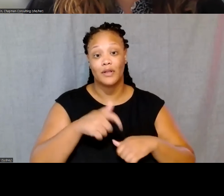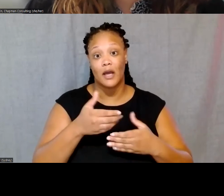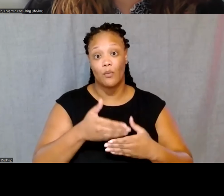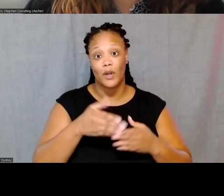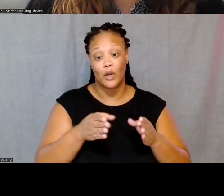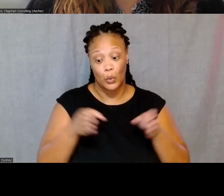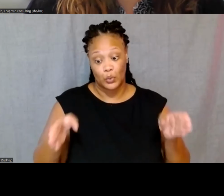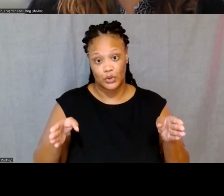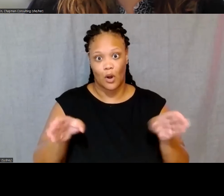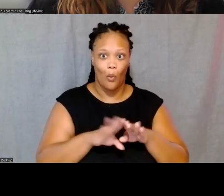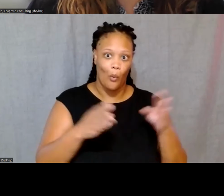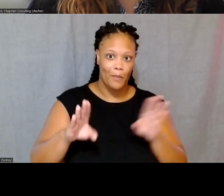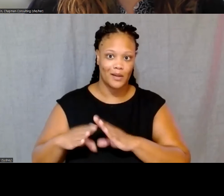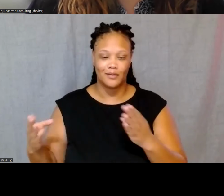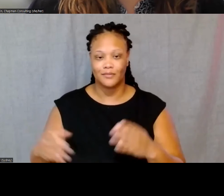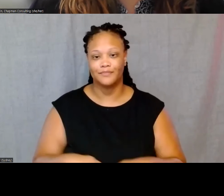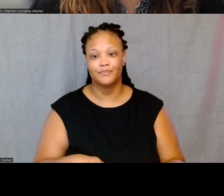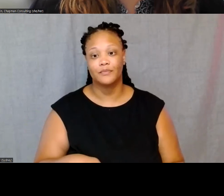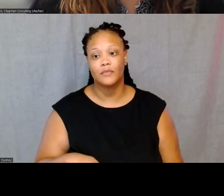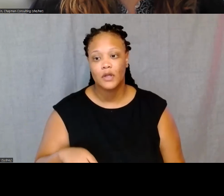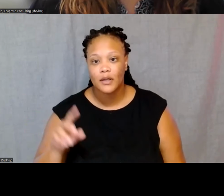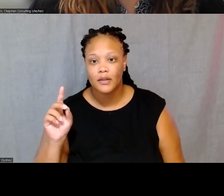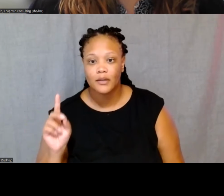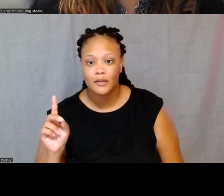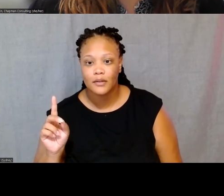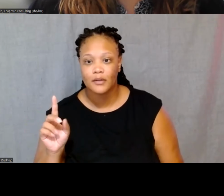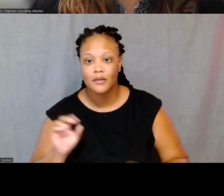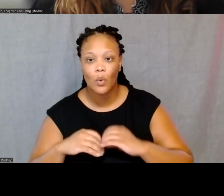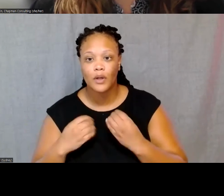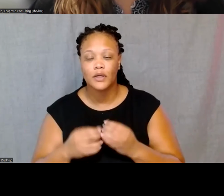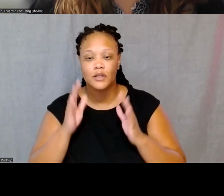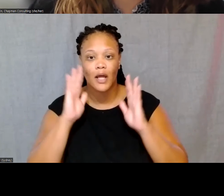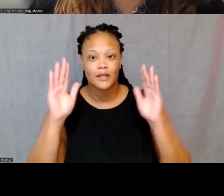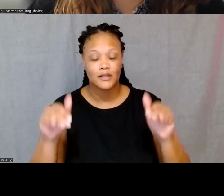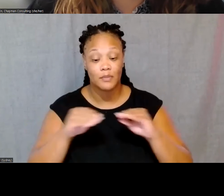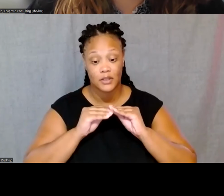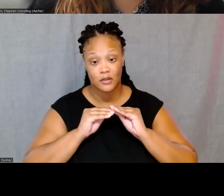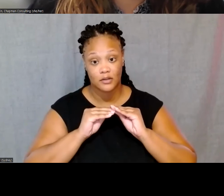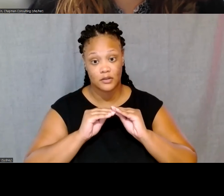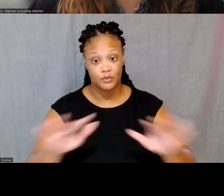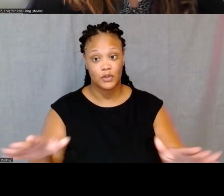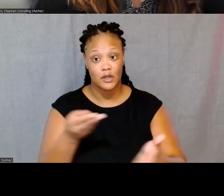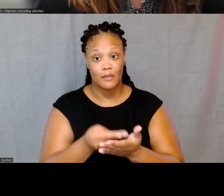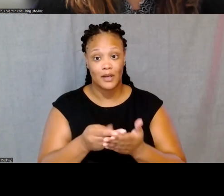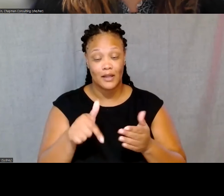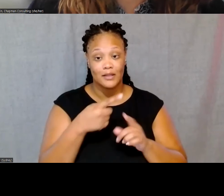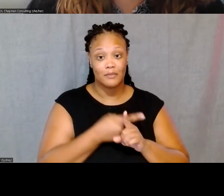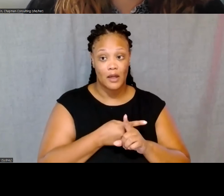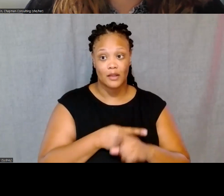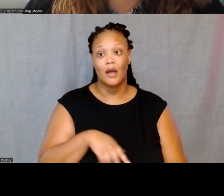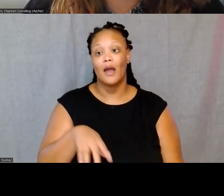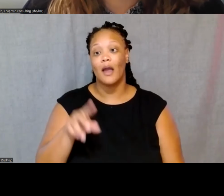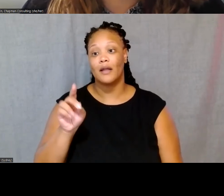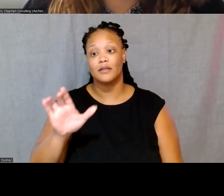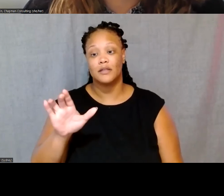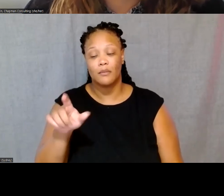prior. DHCS anticipates dispersing funding this month for the collaboratives, while December has been targeted for disbursement